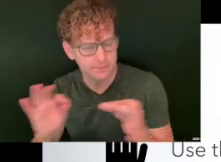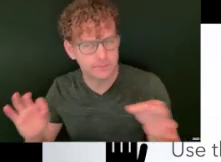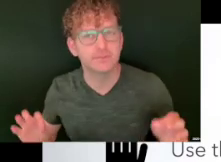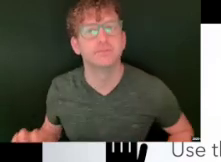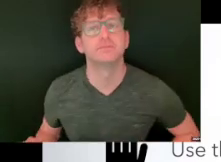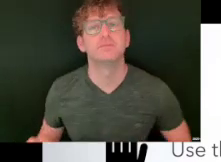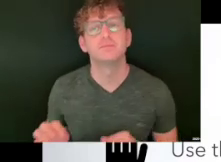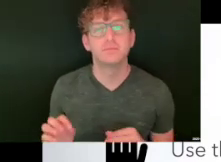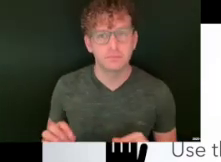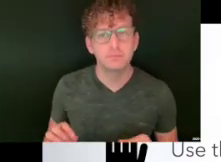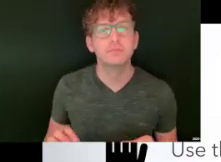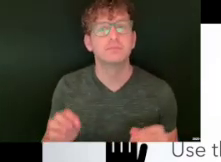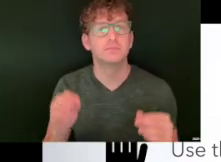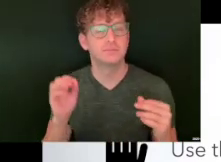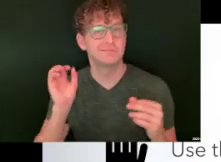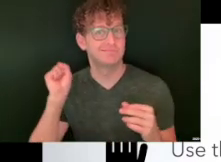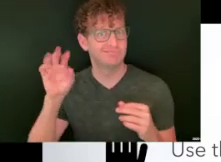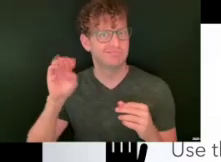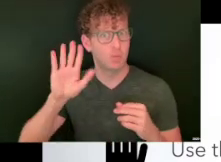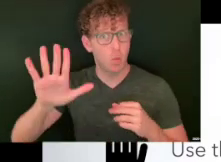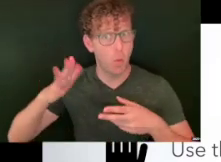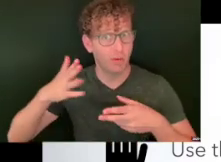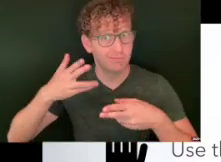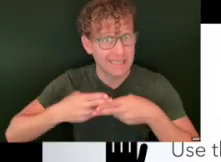have about 25.